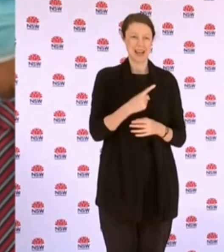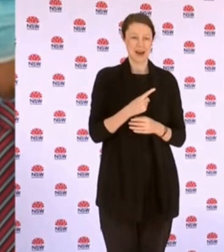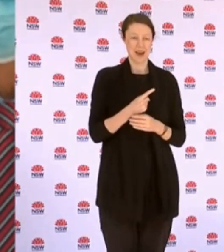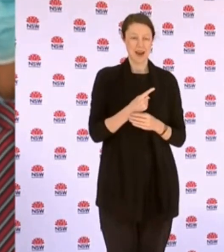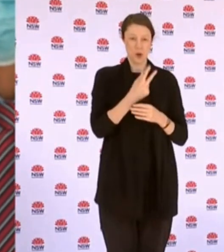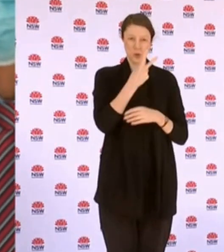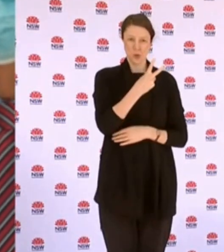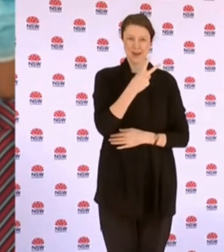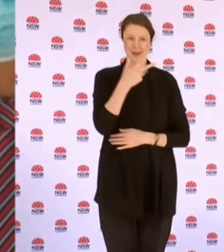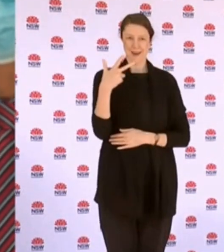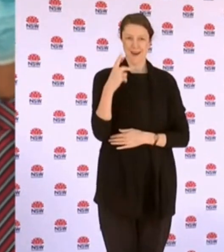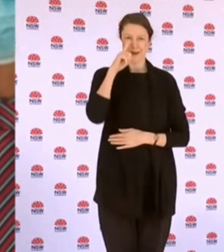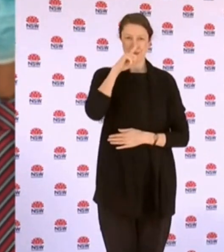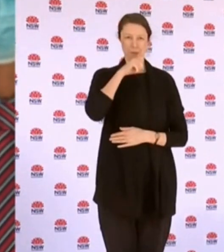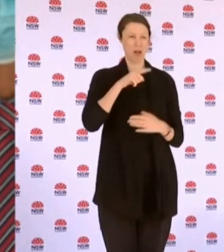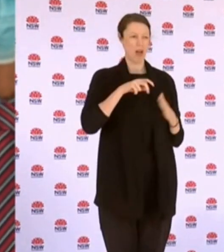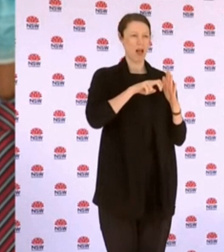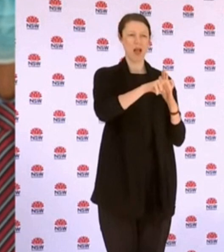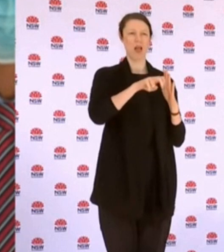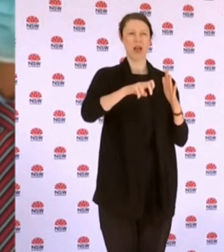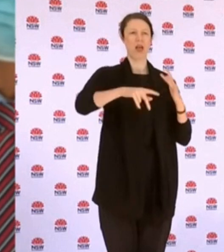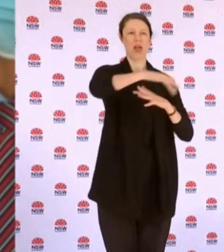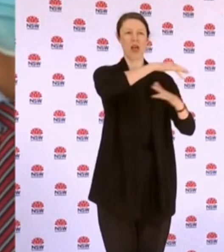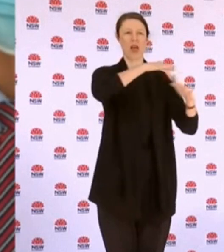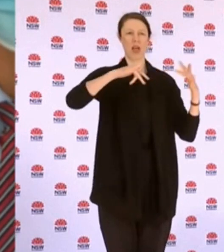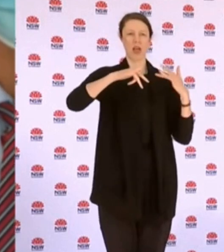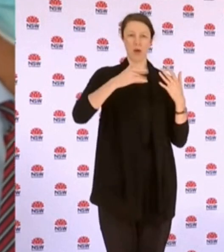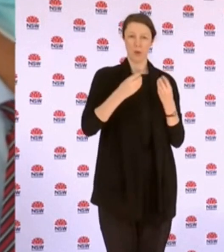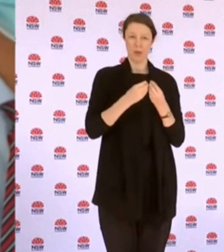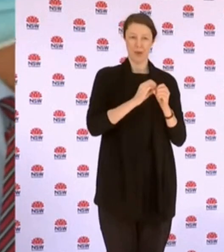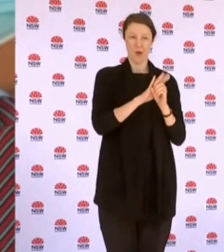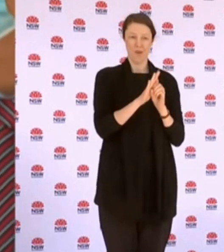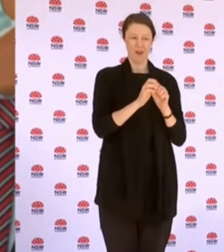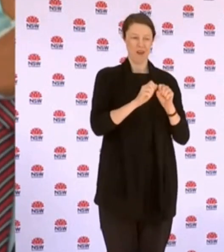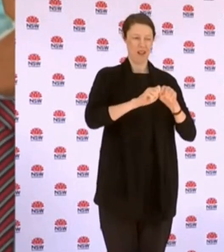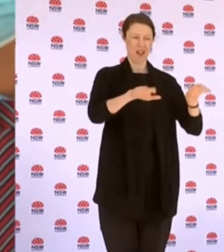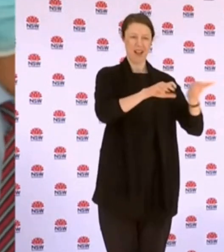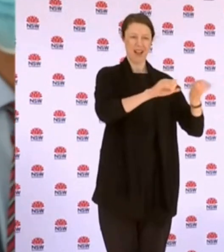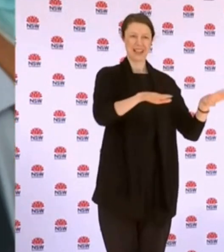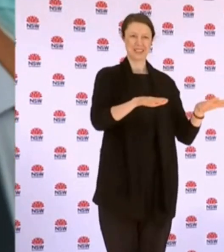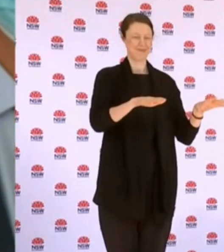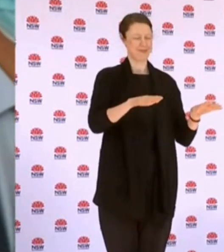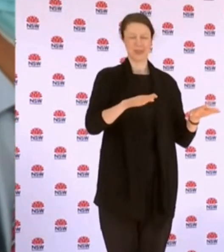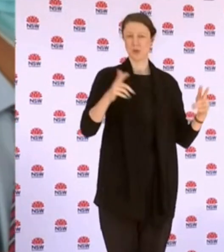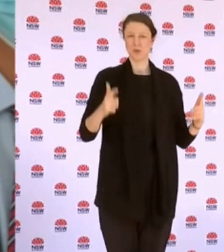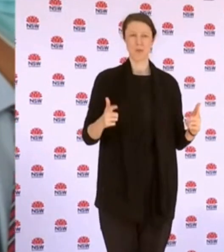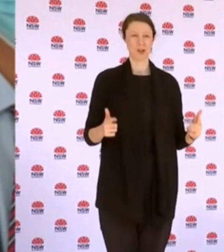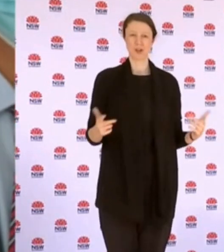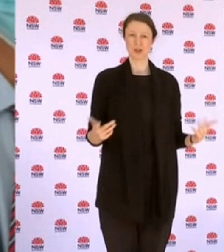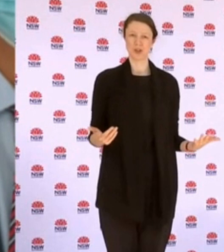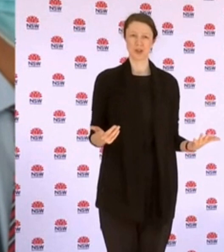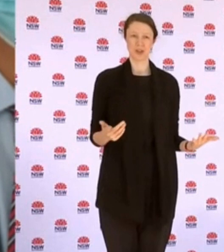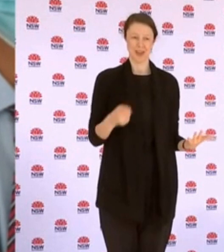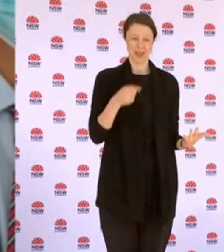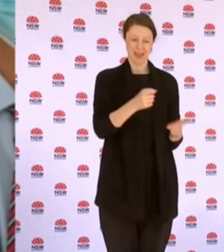high. Unless we get that number to zero or as close to zero as possible, we cannot come out of lockdown. That's why we